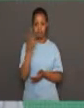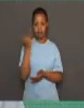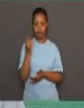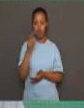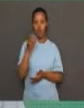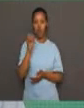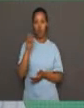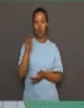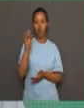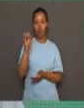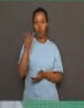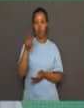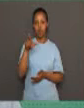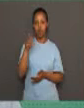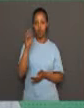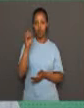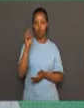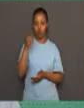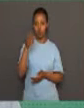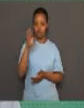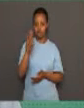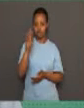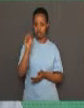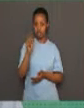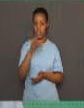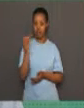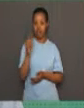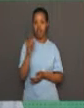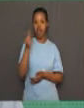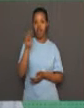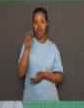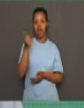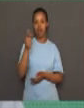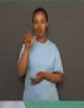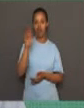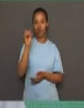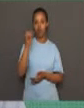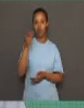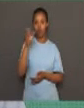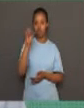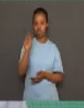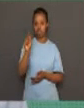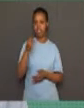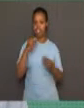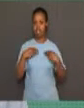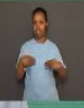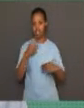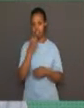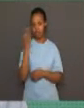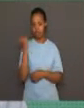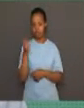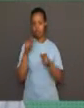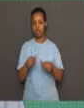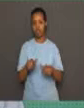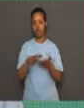homologous structures and analogous structures. In today's lesson,